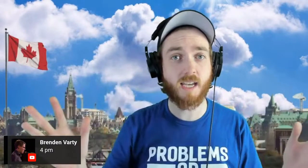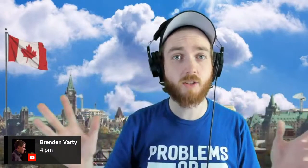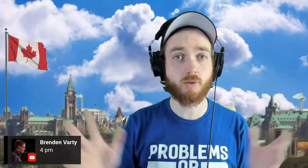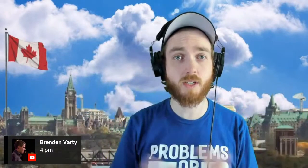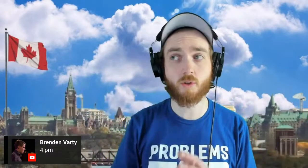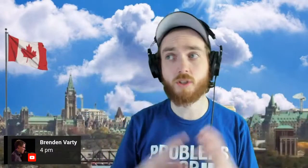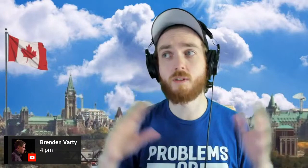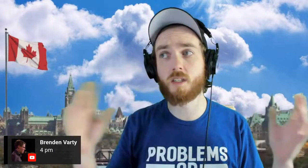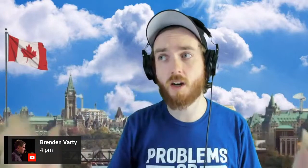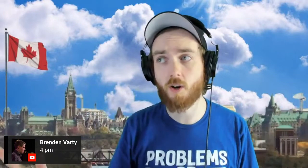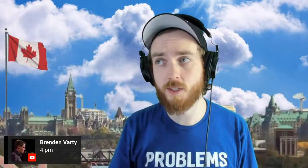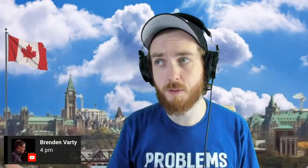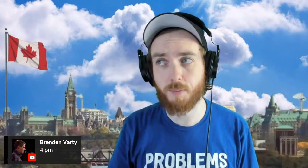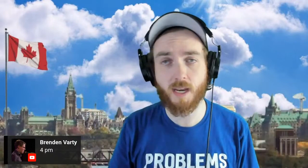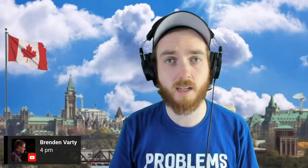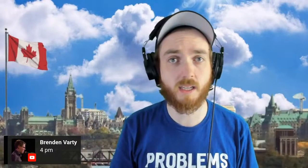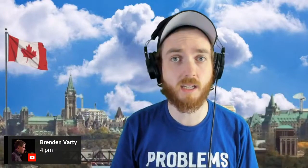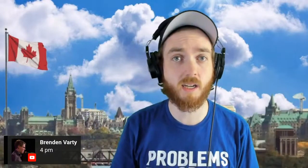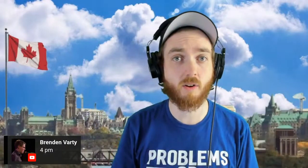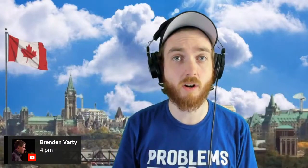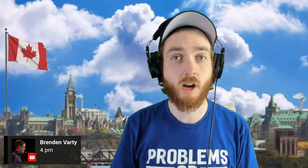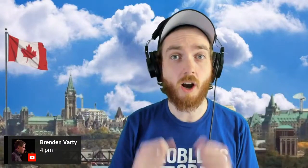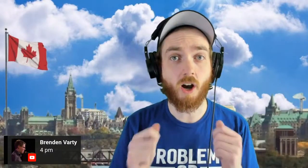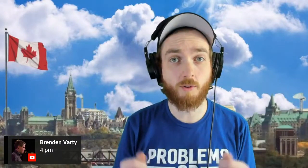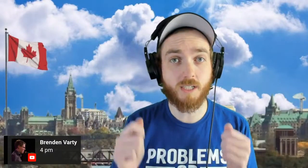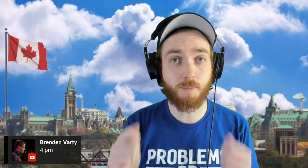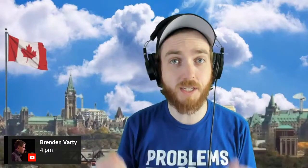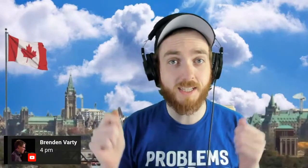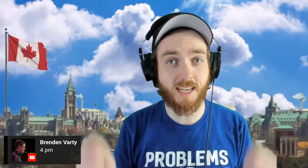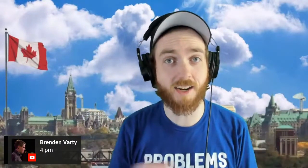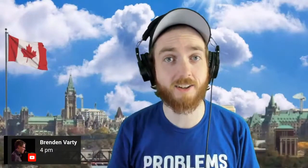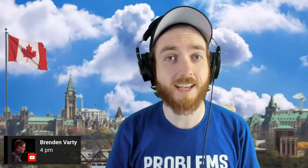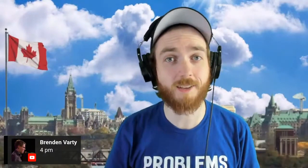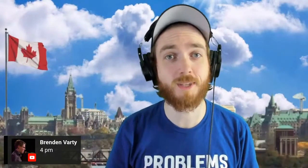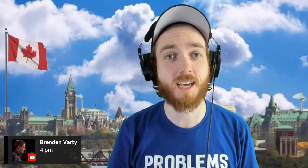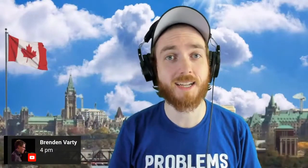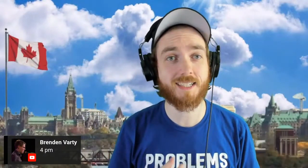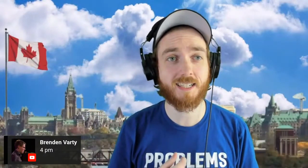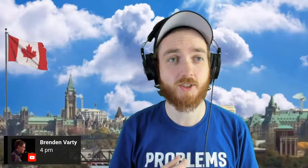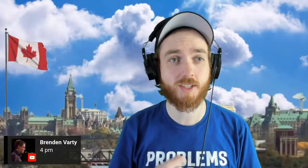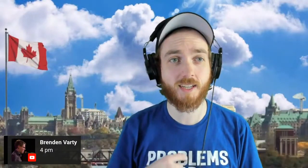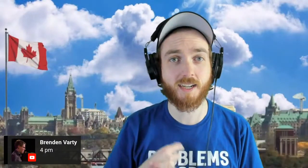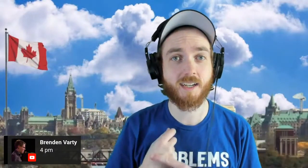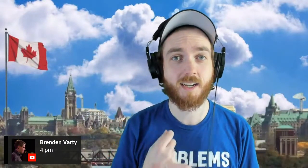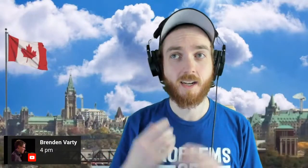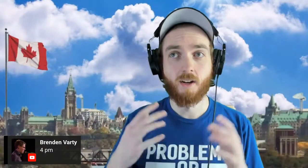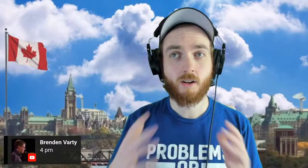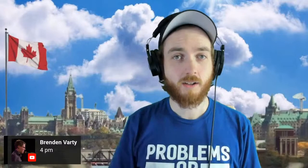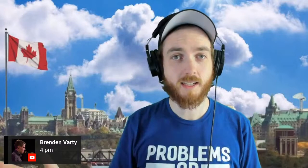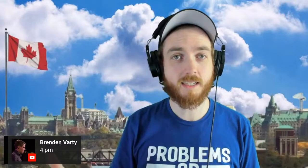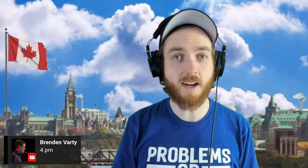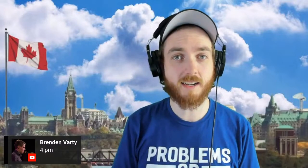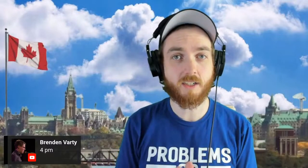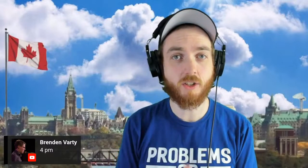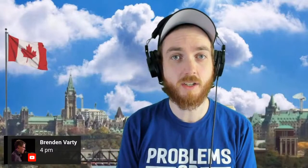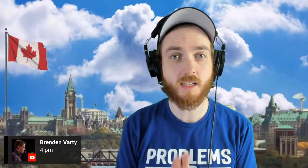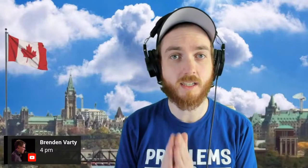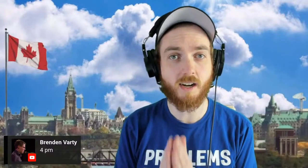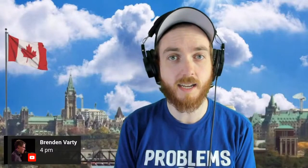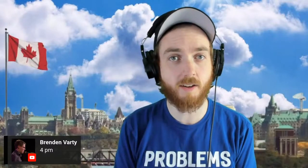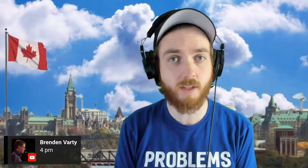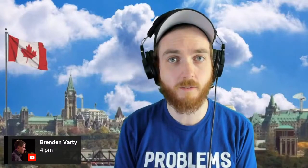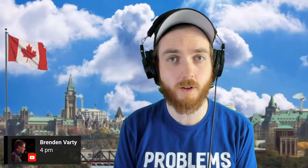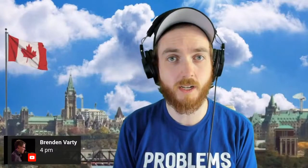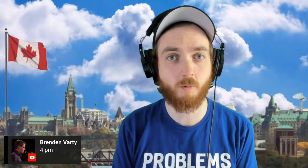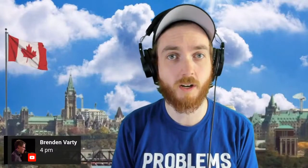everything's dangerous or you need to always be panicking or always be scared ABS is just like, that's not good. It's